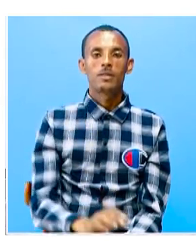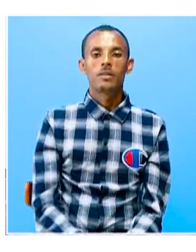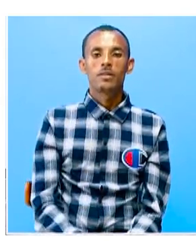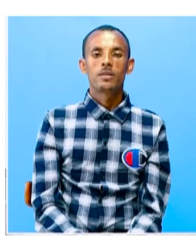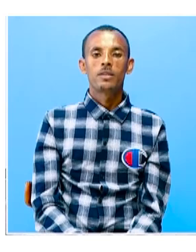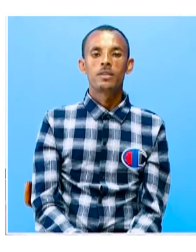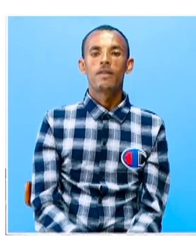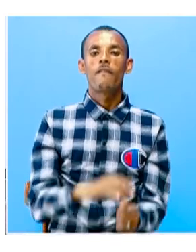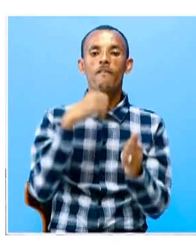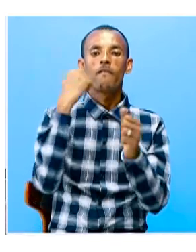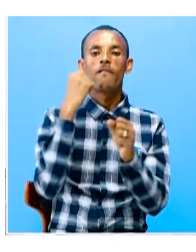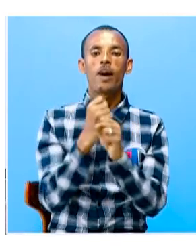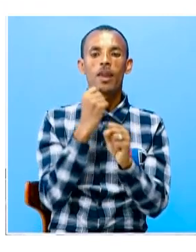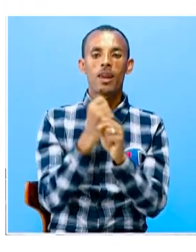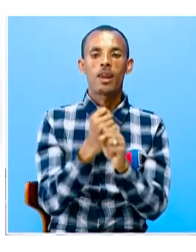Then